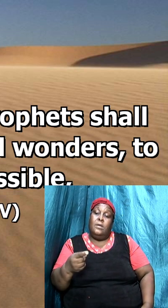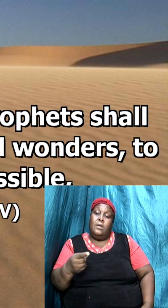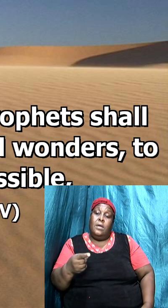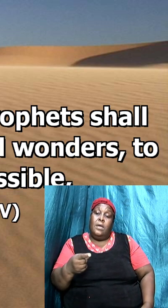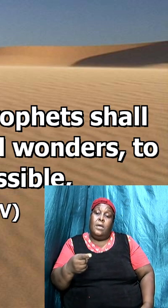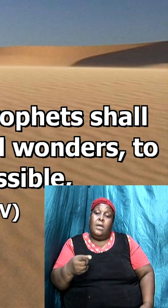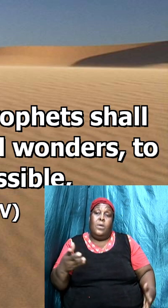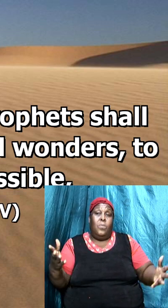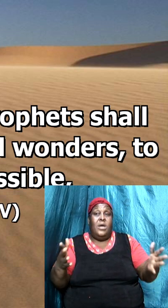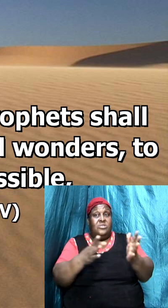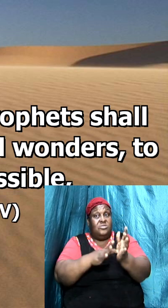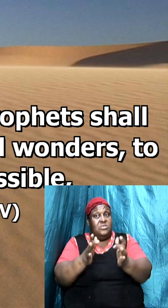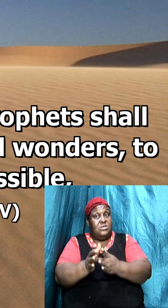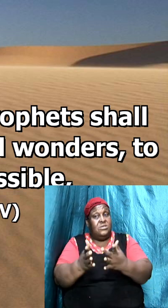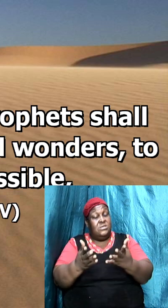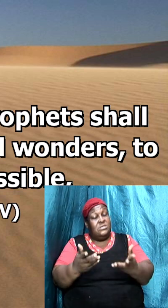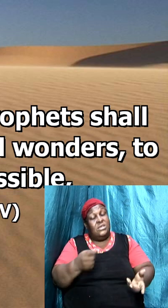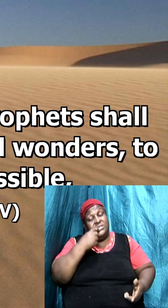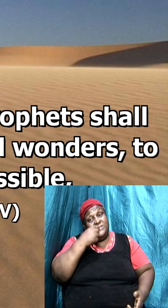And what Jesus said